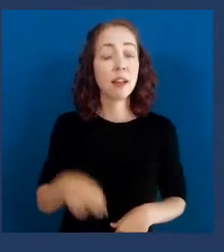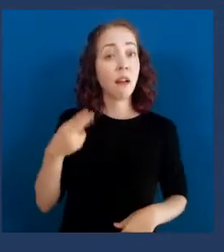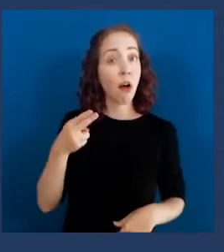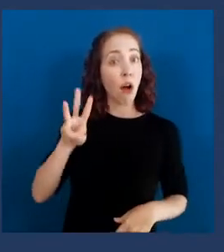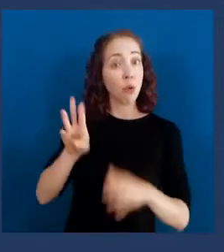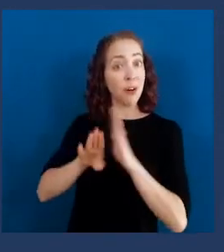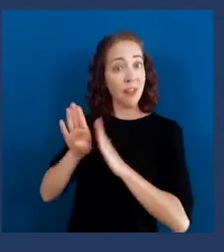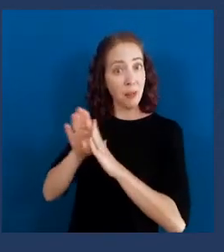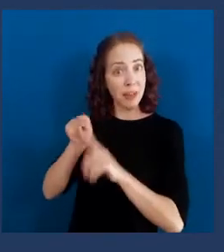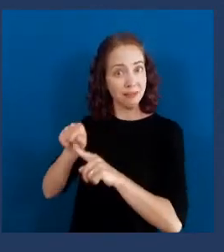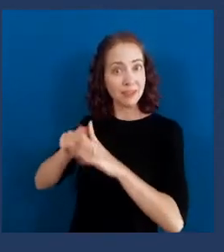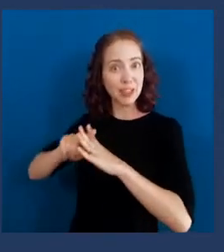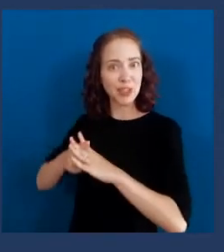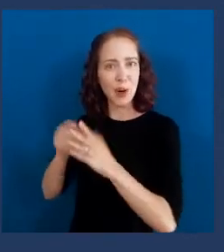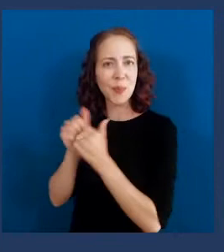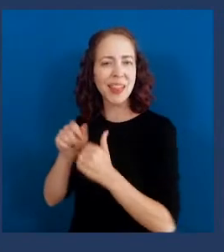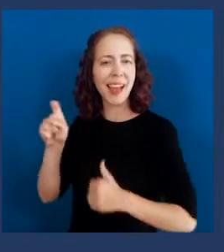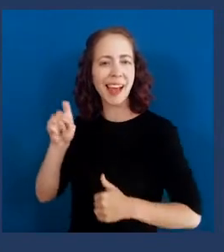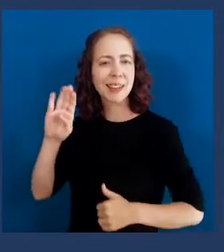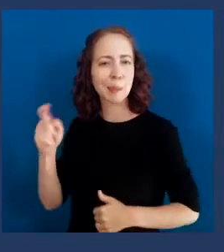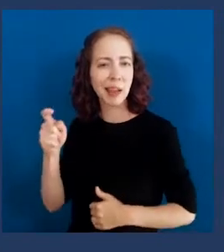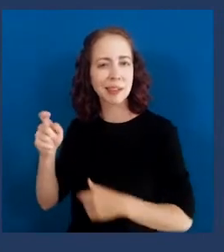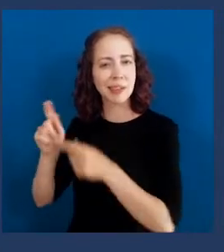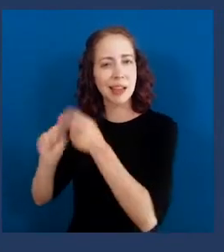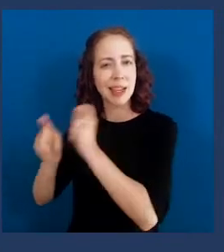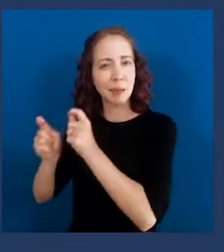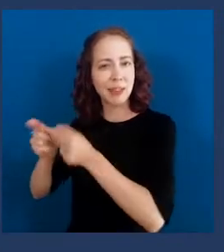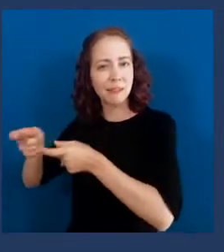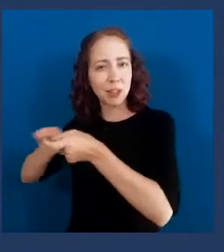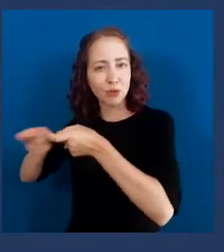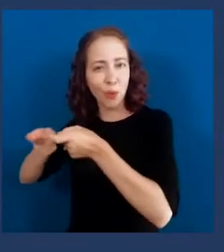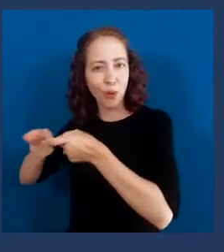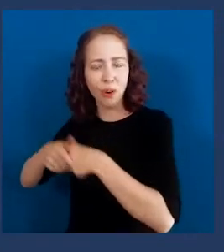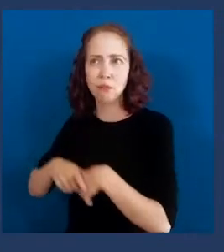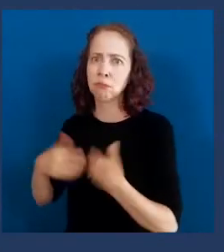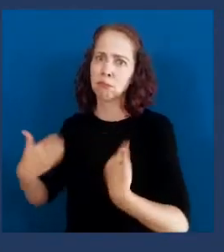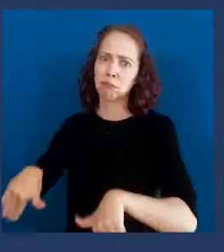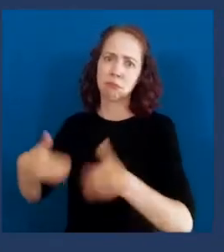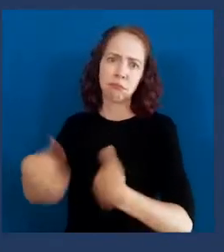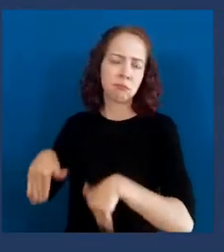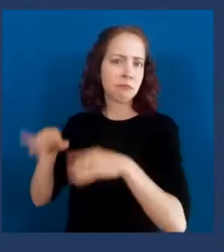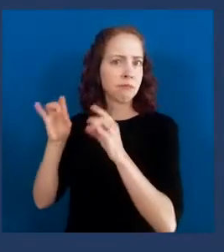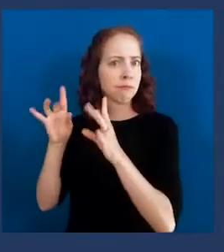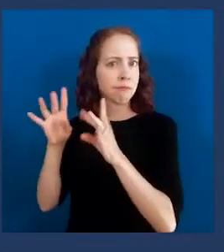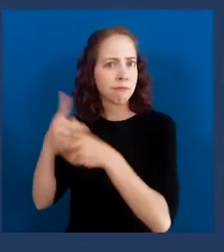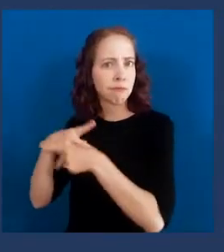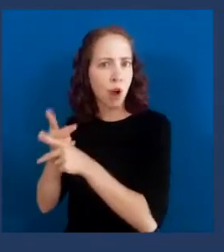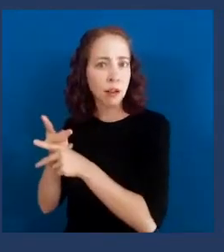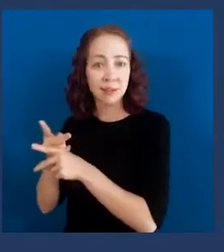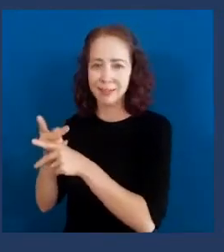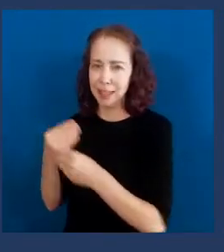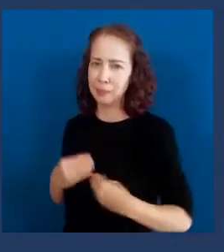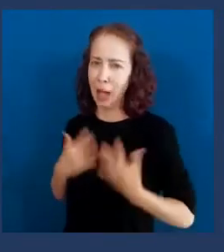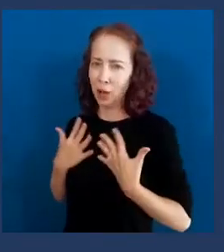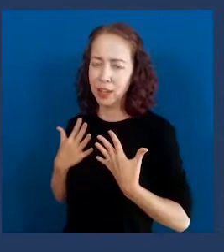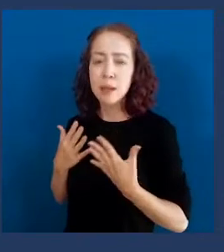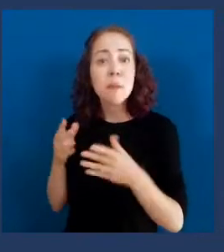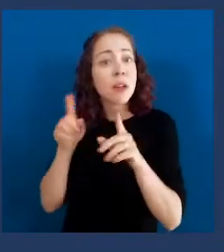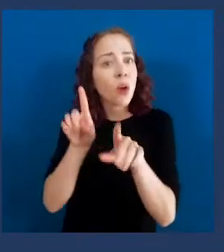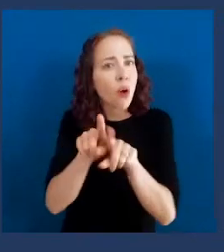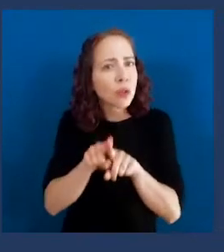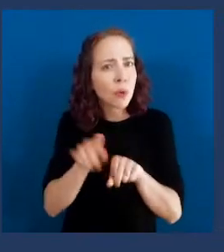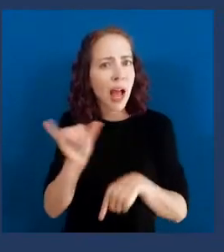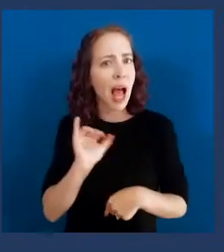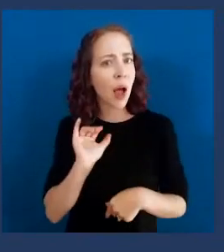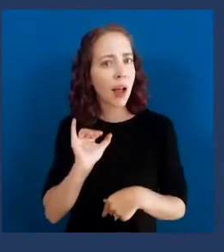hardware development process, it started with the Xbox Adaptive Controller. Awesome product, so inspiring. But also with our Inclusive Tech